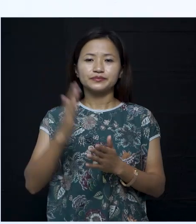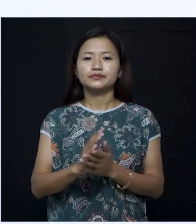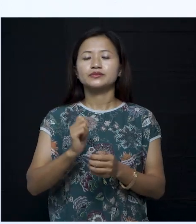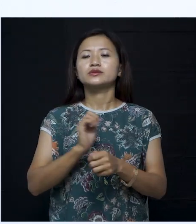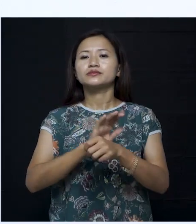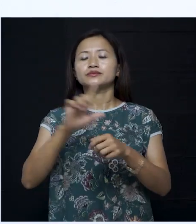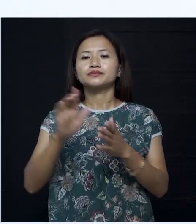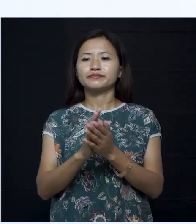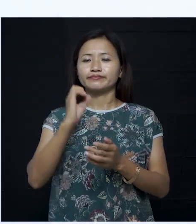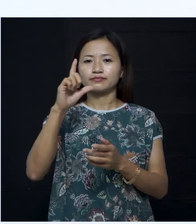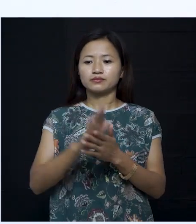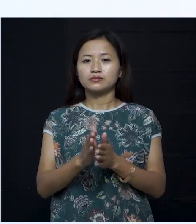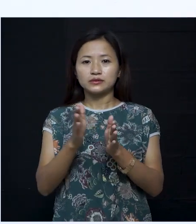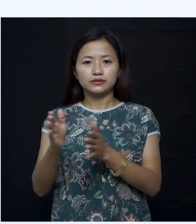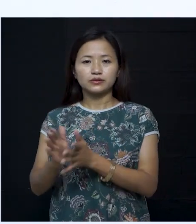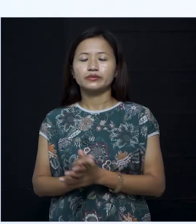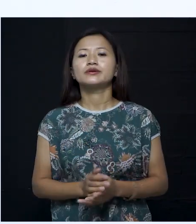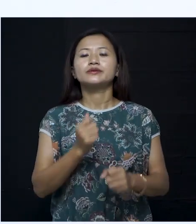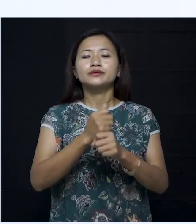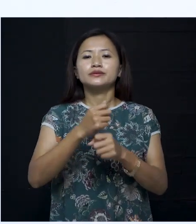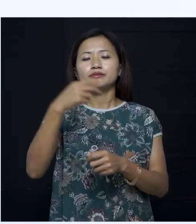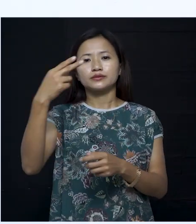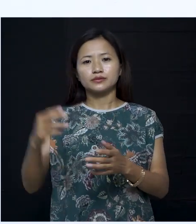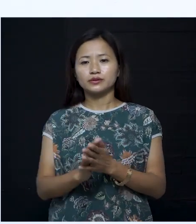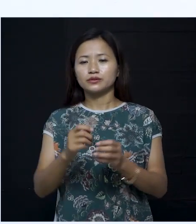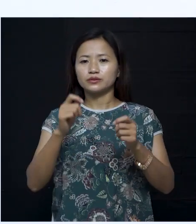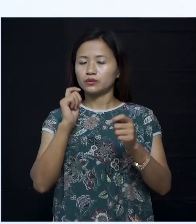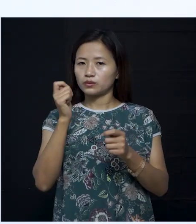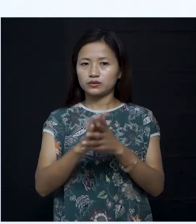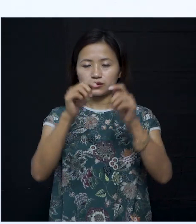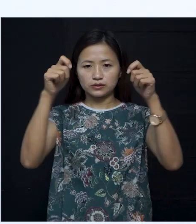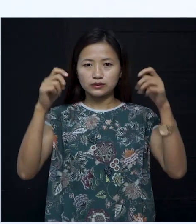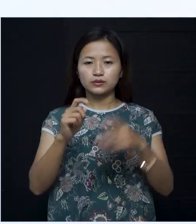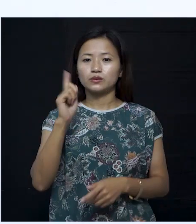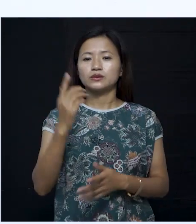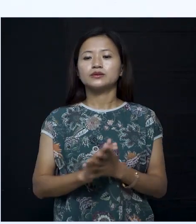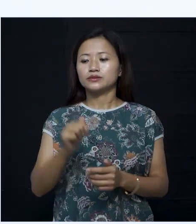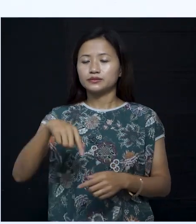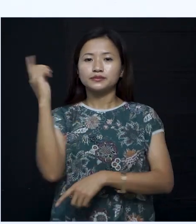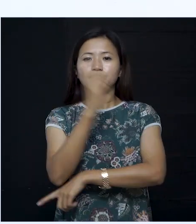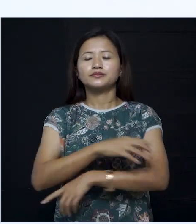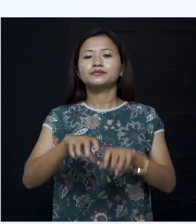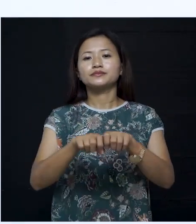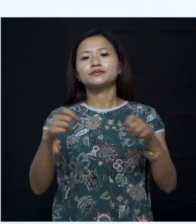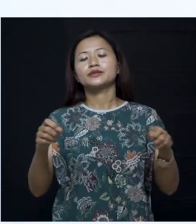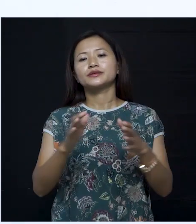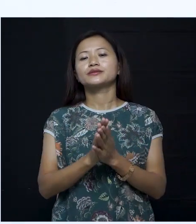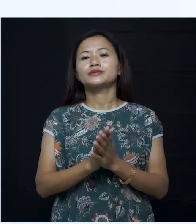class session we have done grammar worksheet 1. Some of you will still remember, but today we will just break it